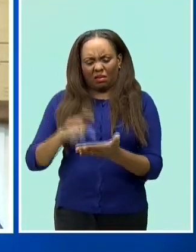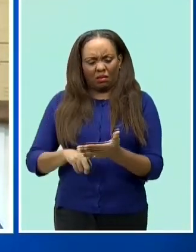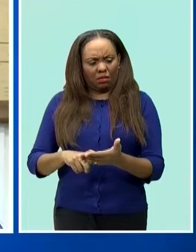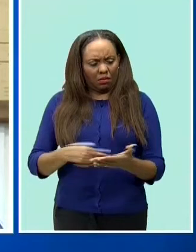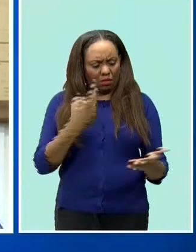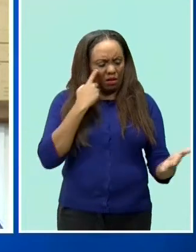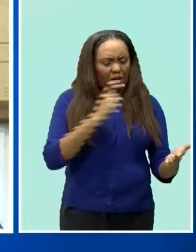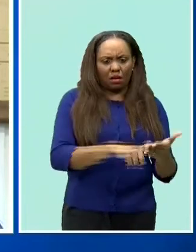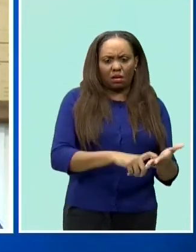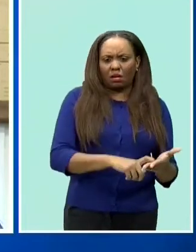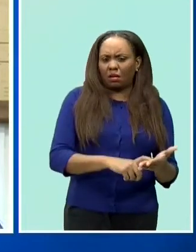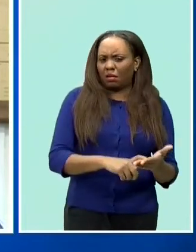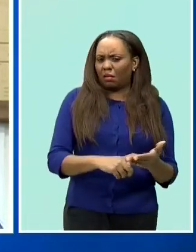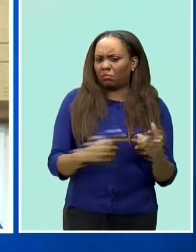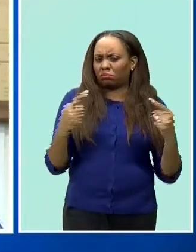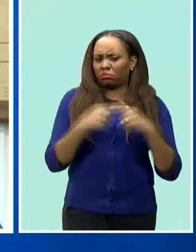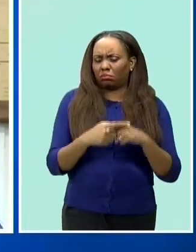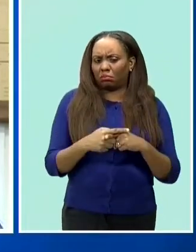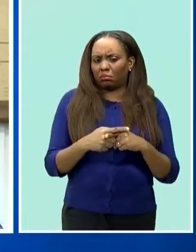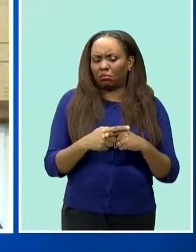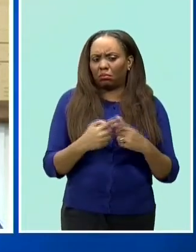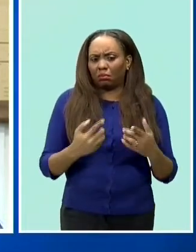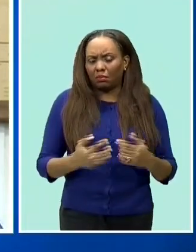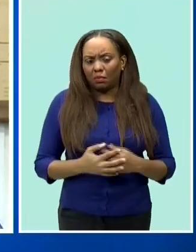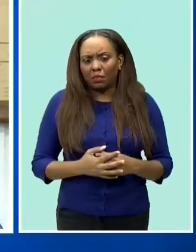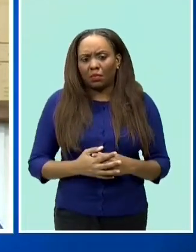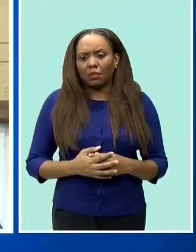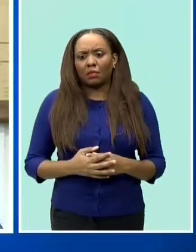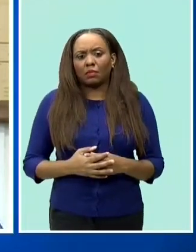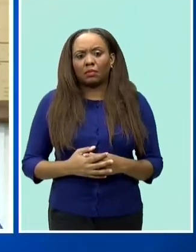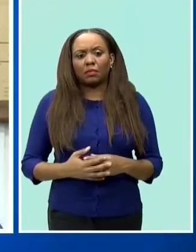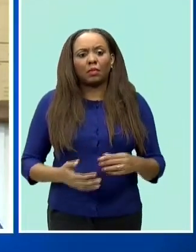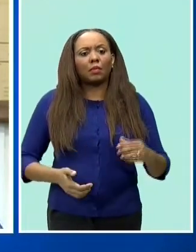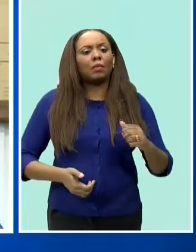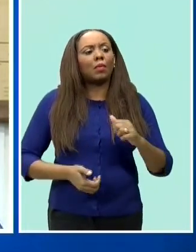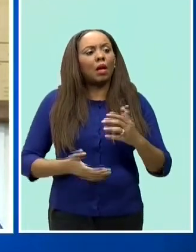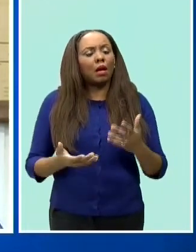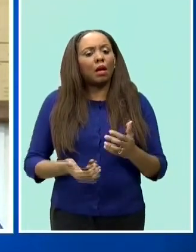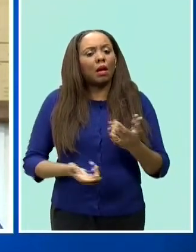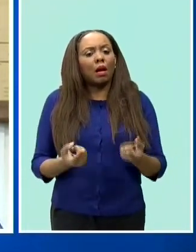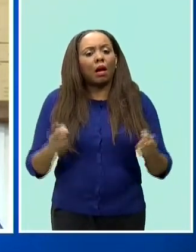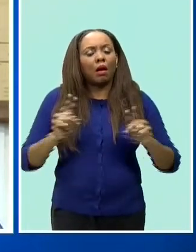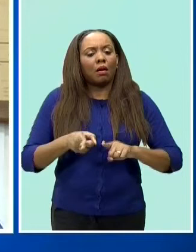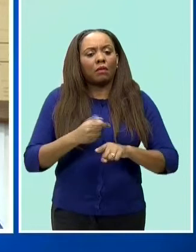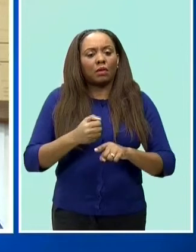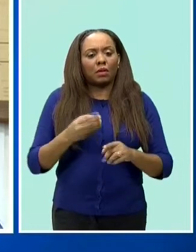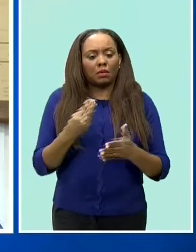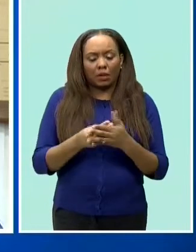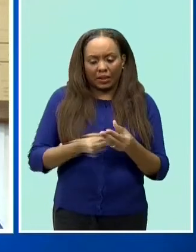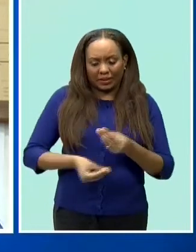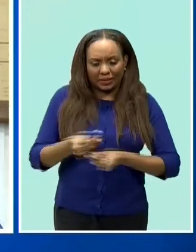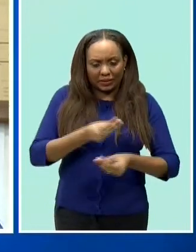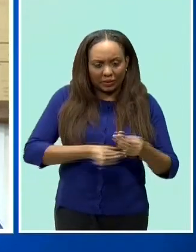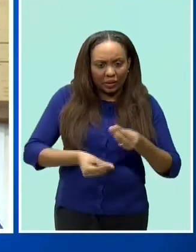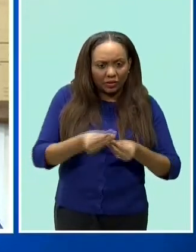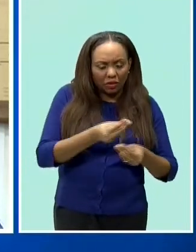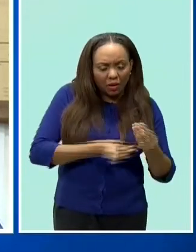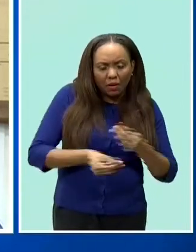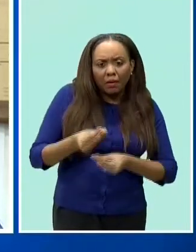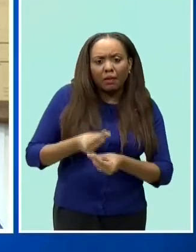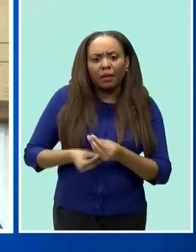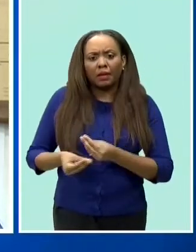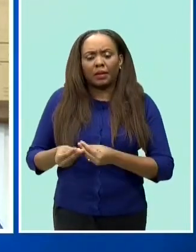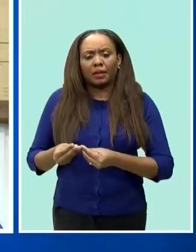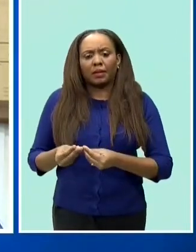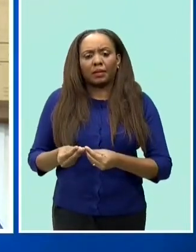The significant majority of these was from the financial money transfer agency sector. I would